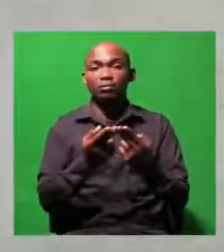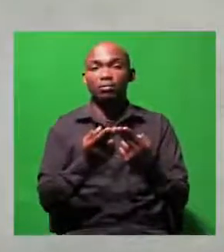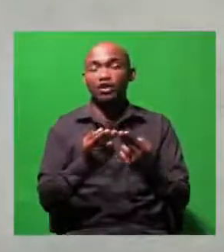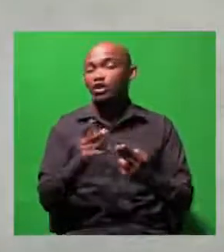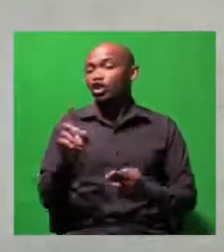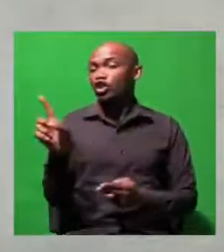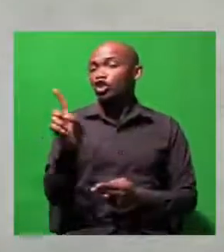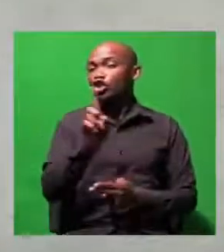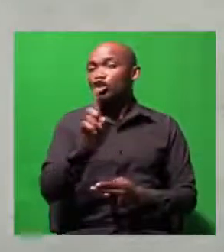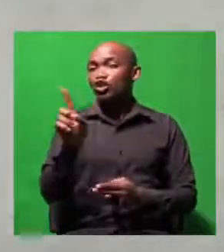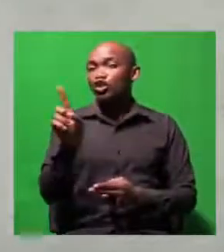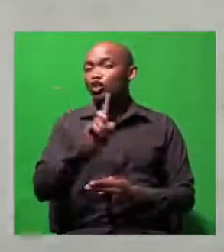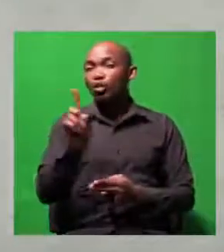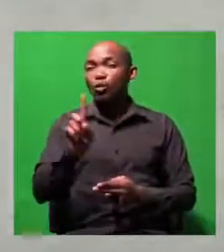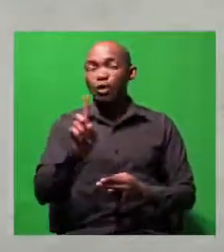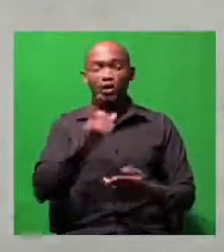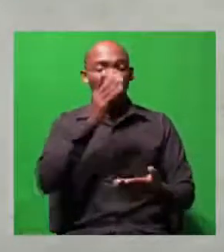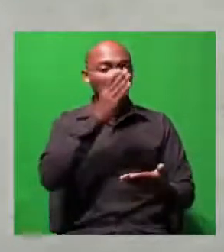equally.